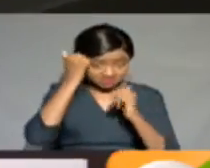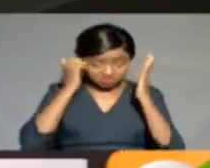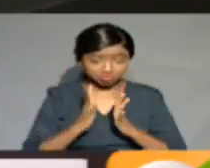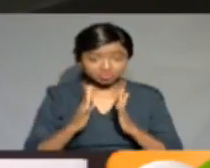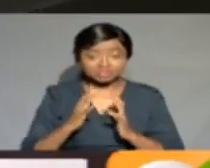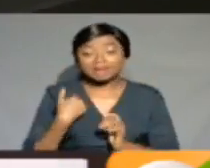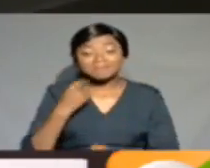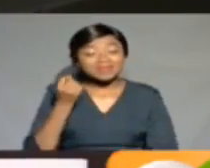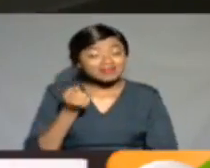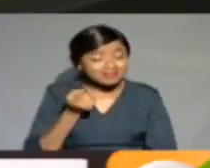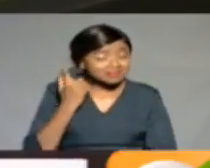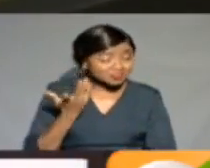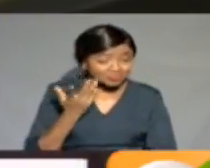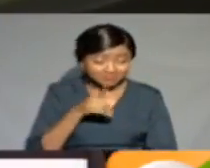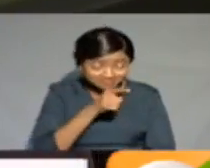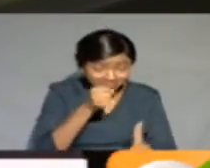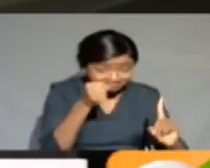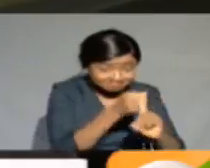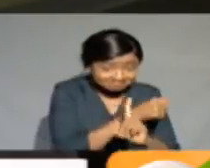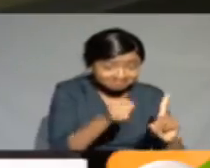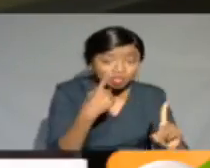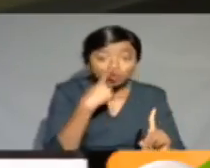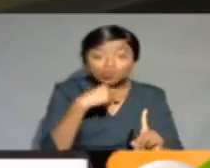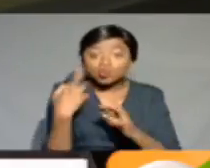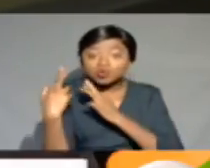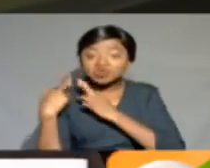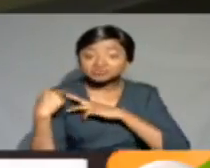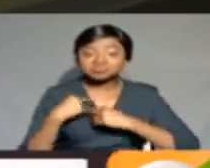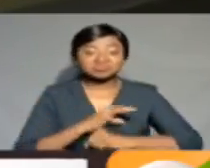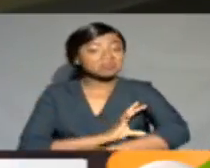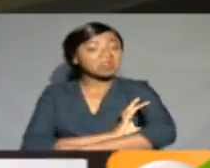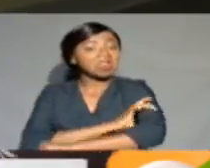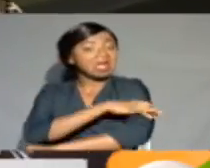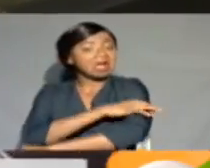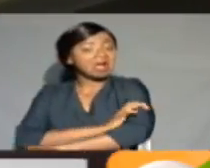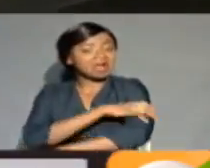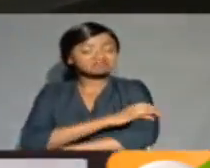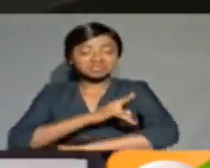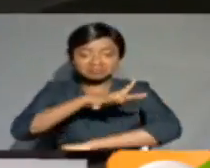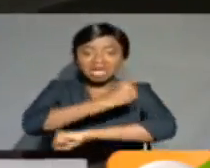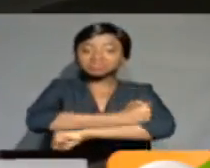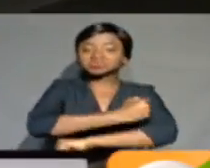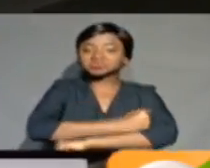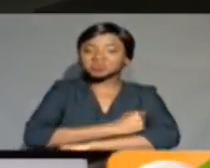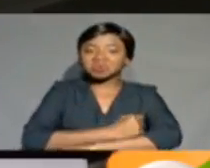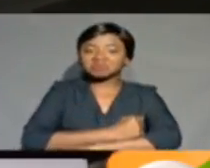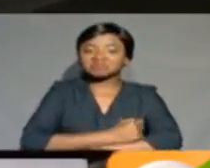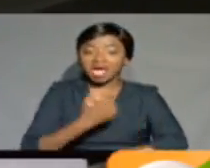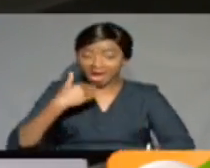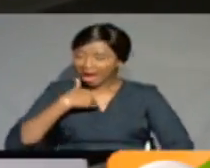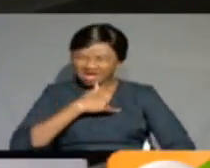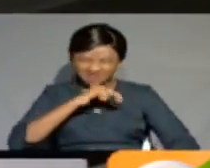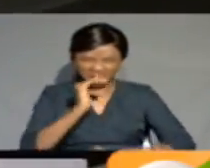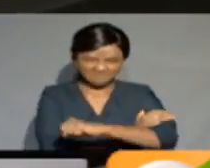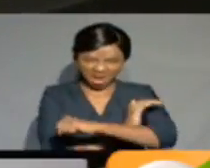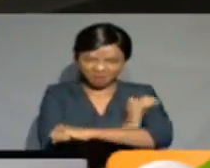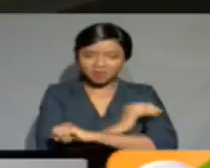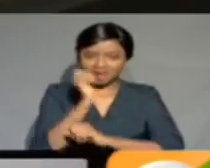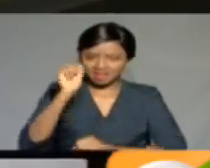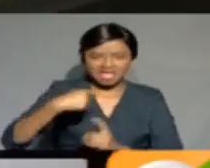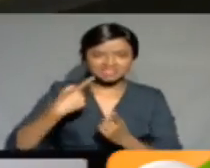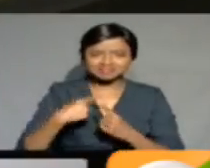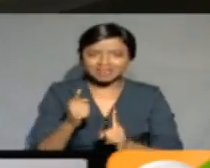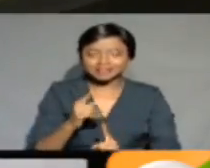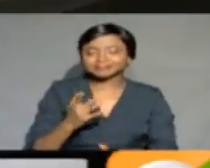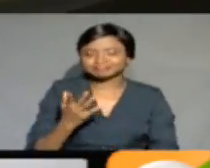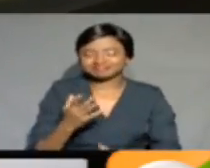done by the captains themselves. The school captain, they have the authority. Yeah. They will misuse the authority. Maybe it's a dorm prefect.